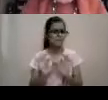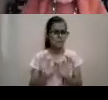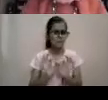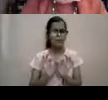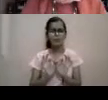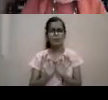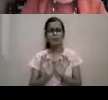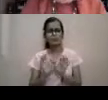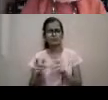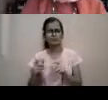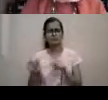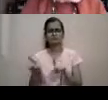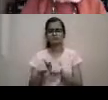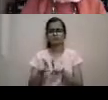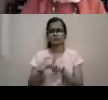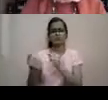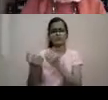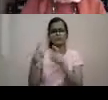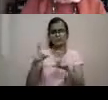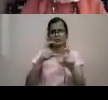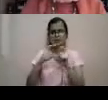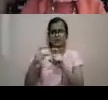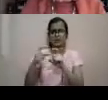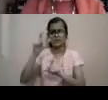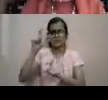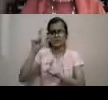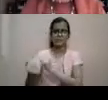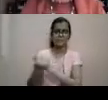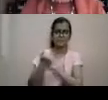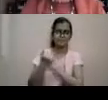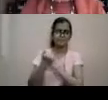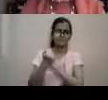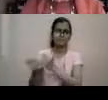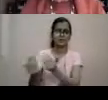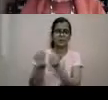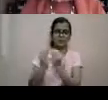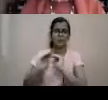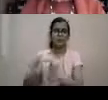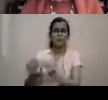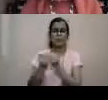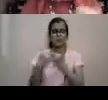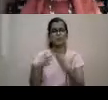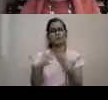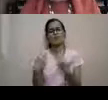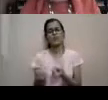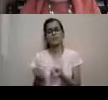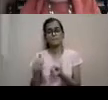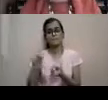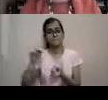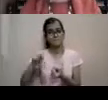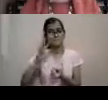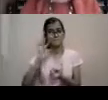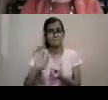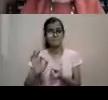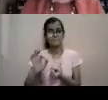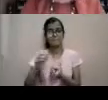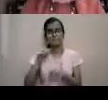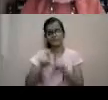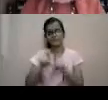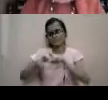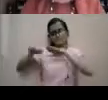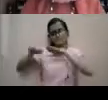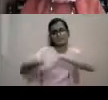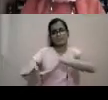to provide the needed care because of her dependence on a provisioner